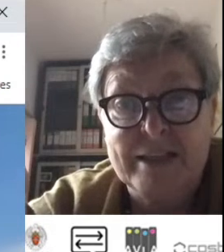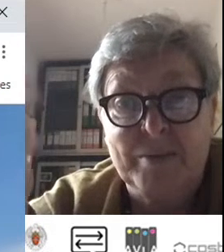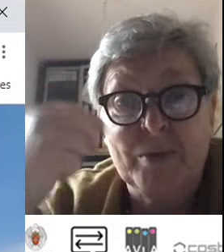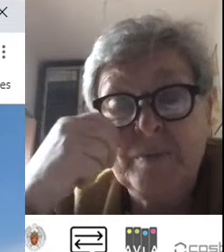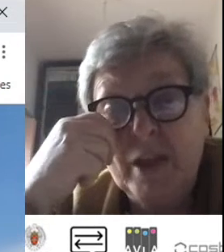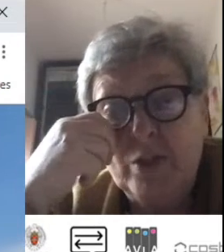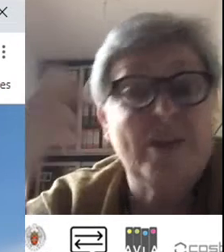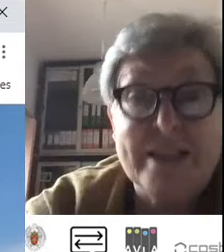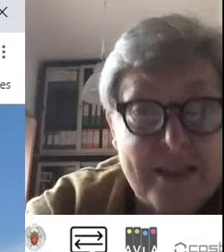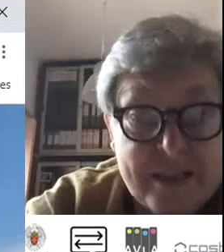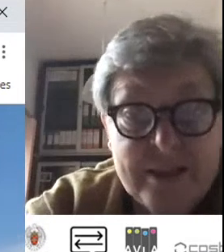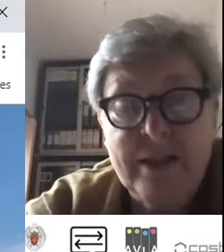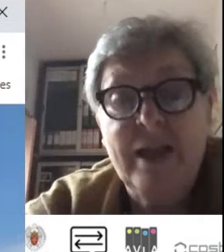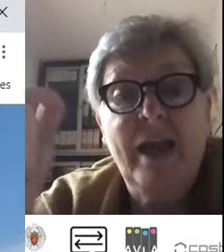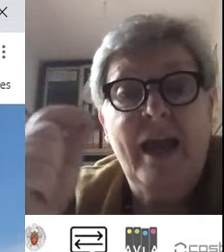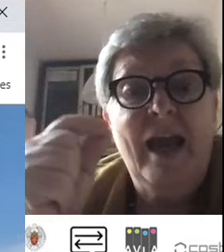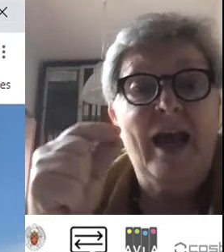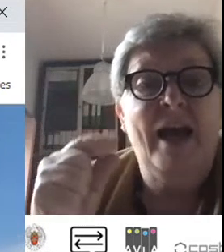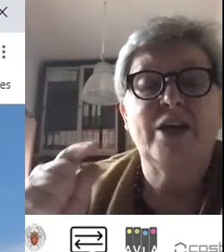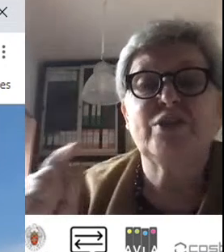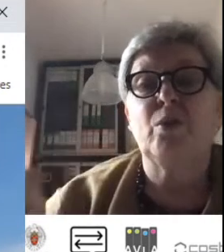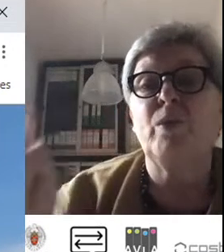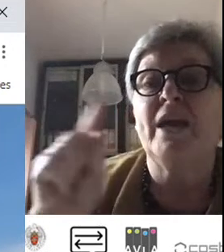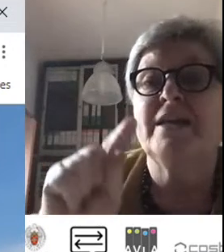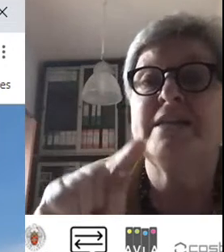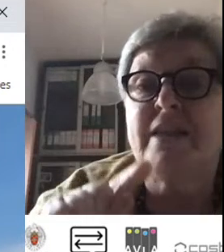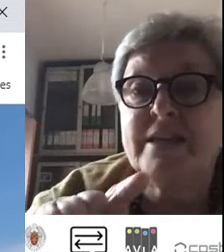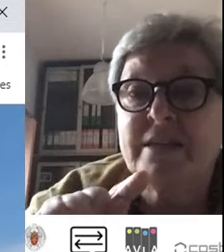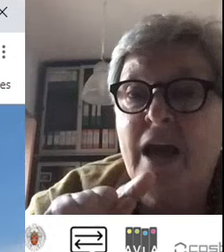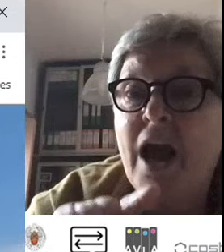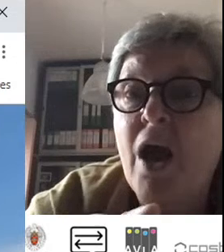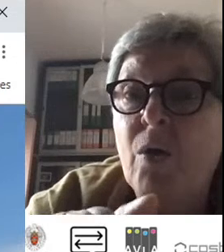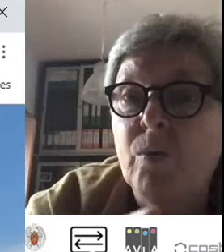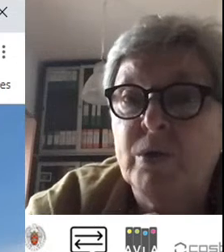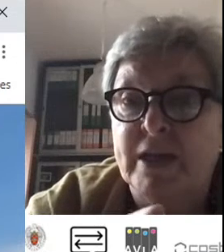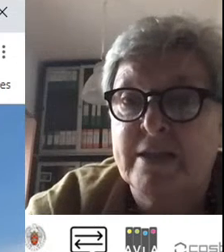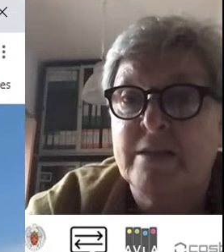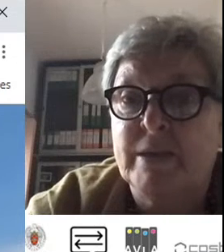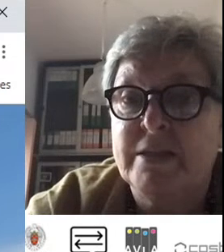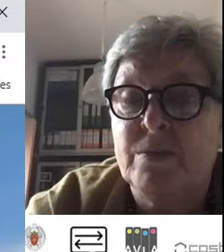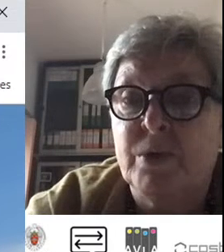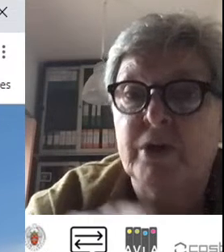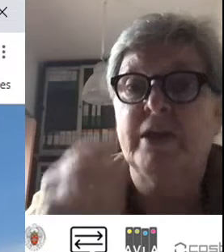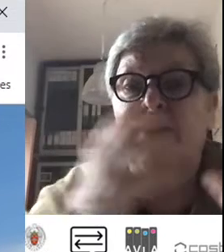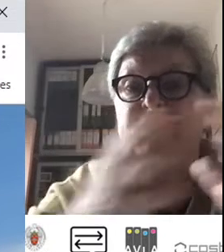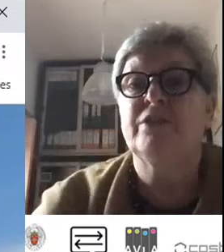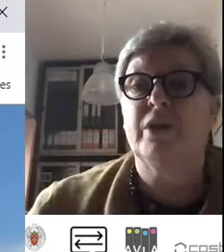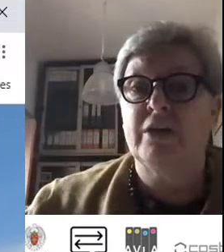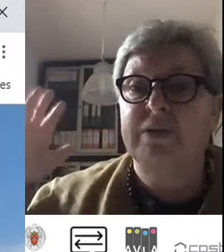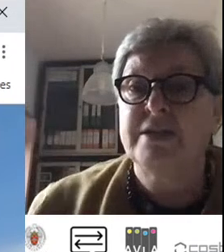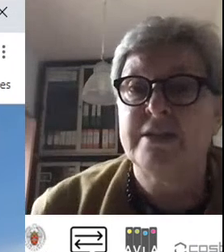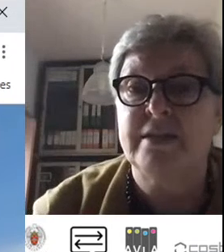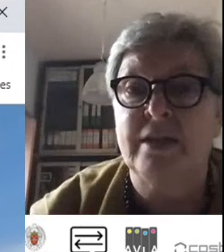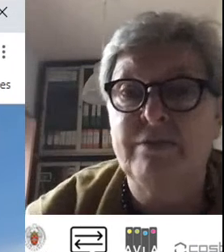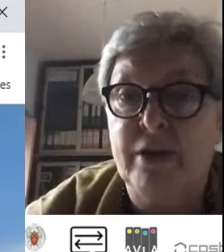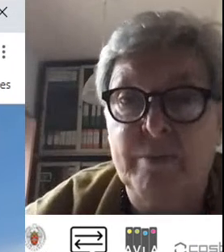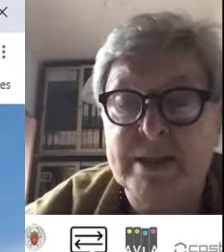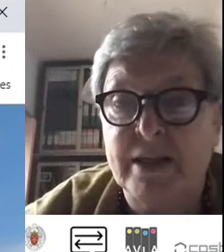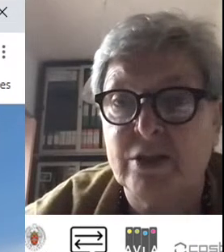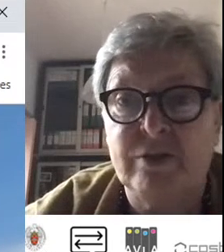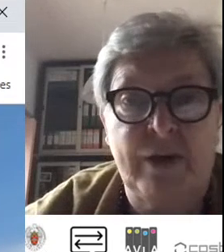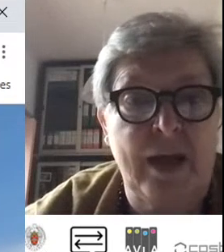accessible, though it isn't. So we understand how would accessibility work in this 360